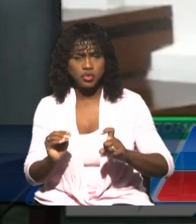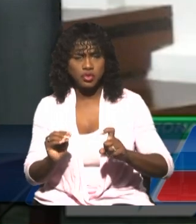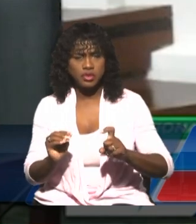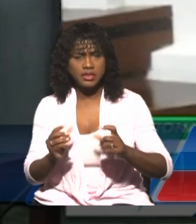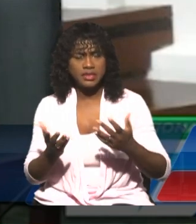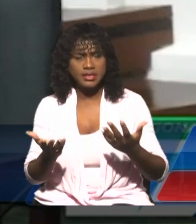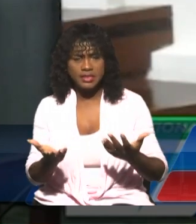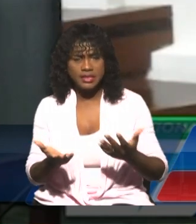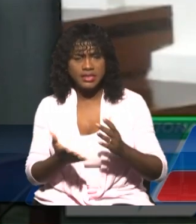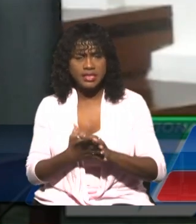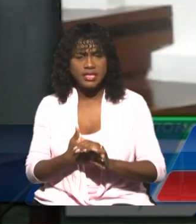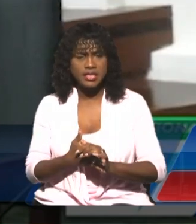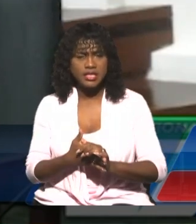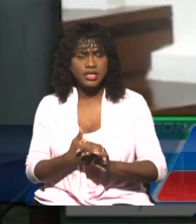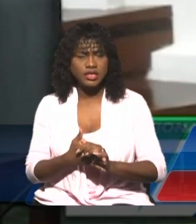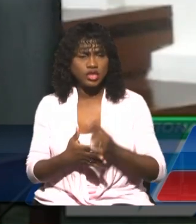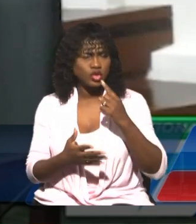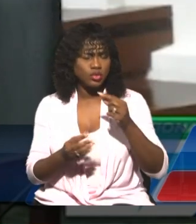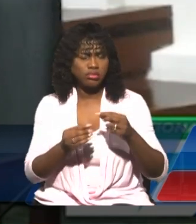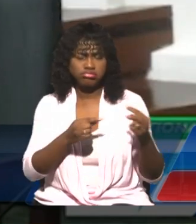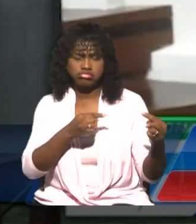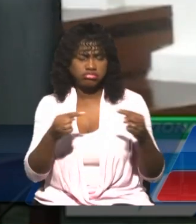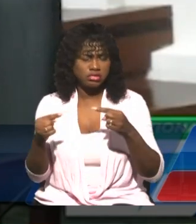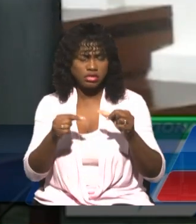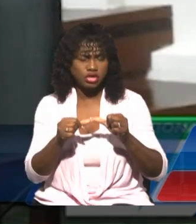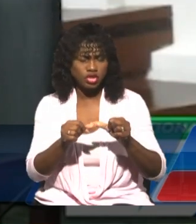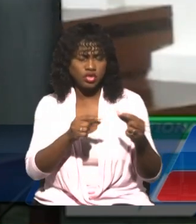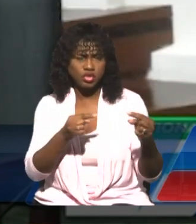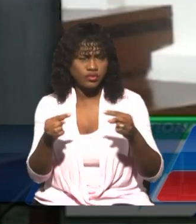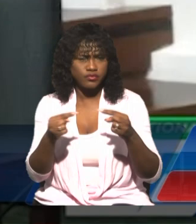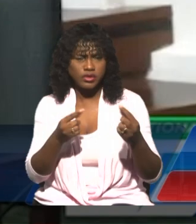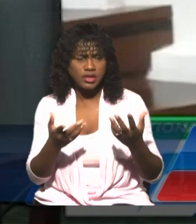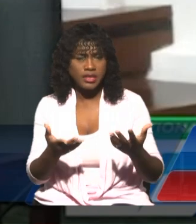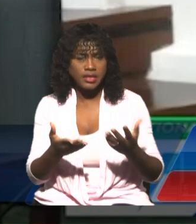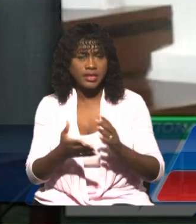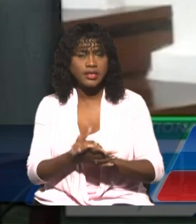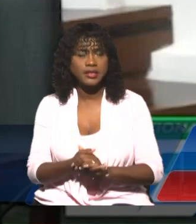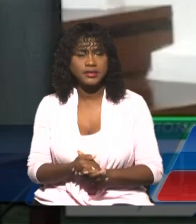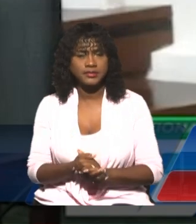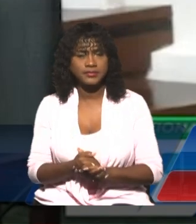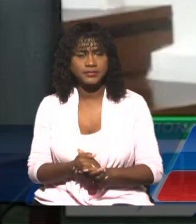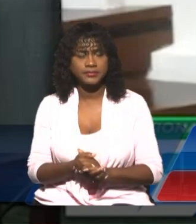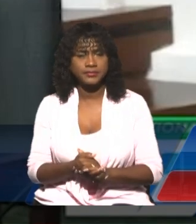discussion with further conflict or a lot of what we're seeing with the gun.